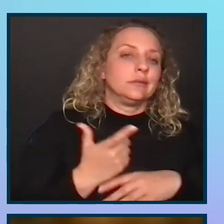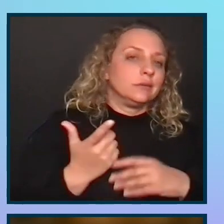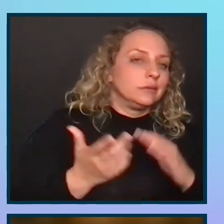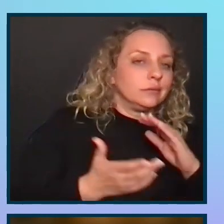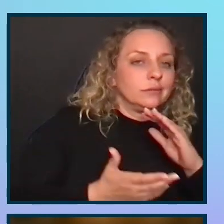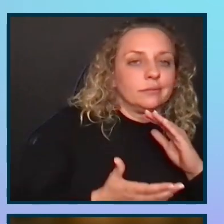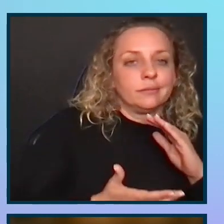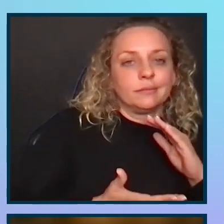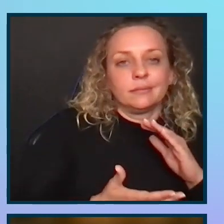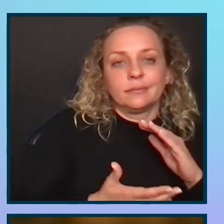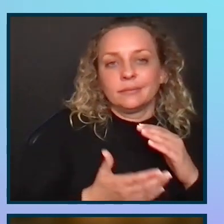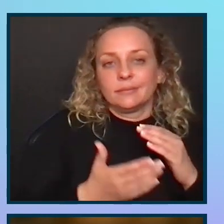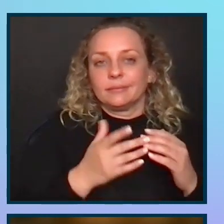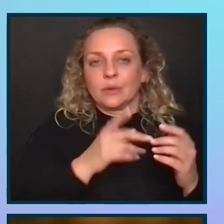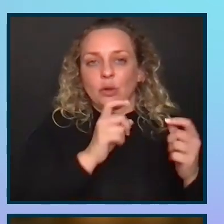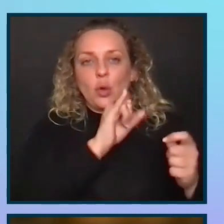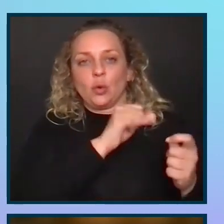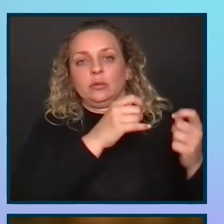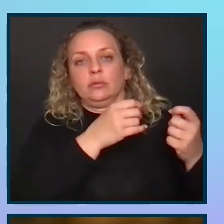entire process.